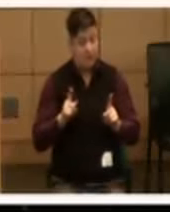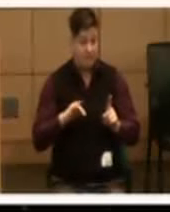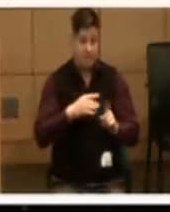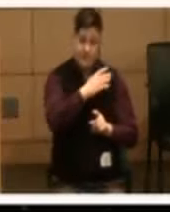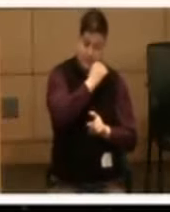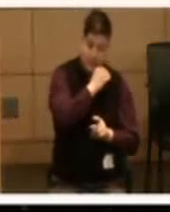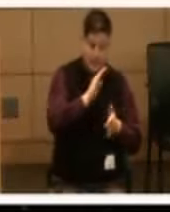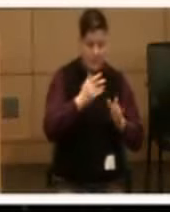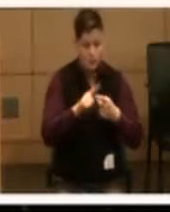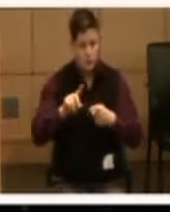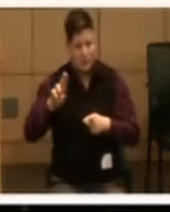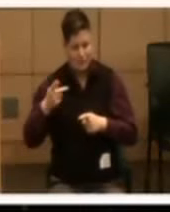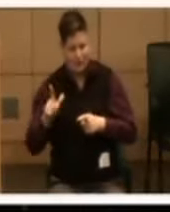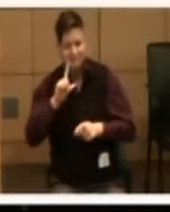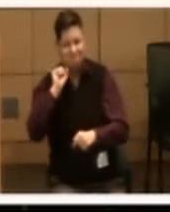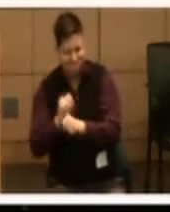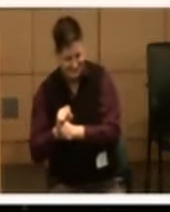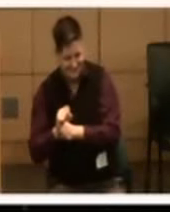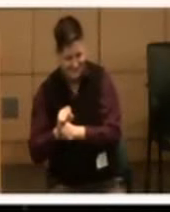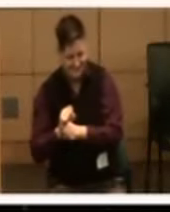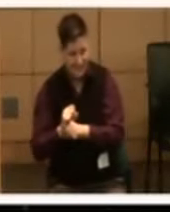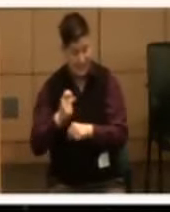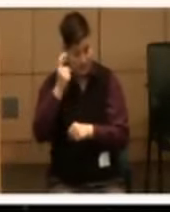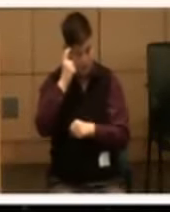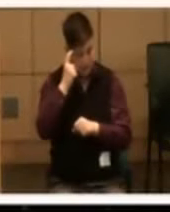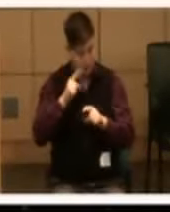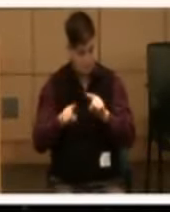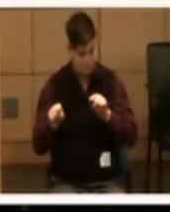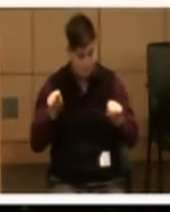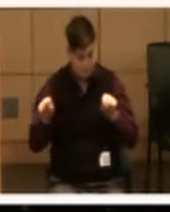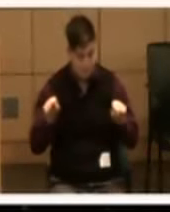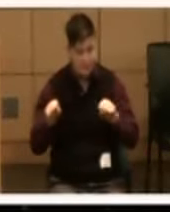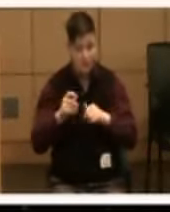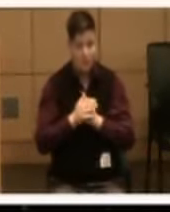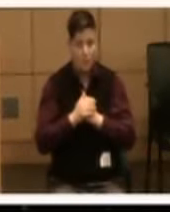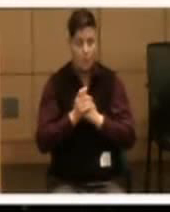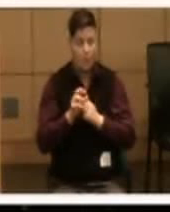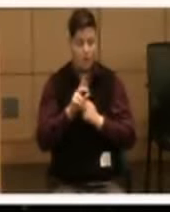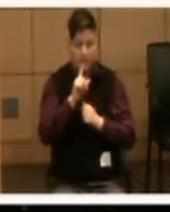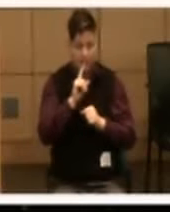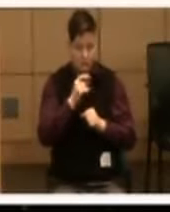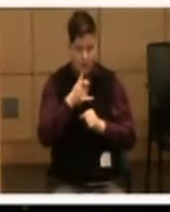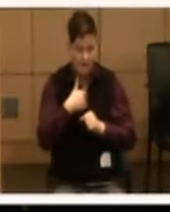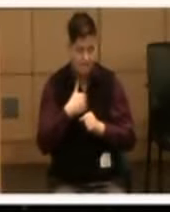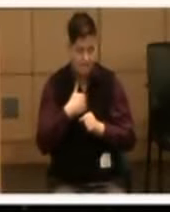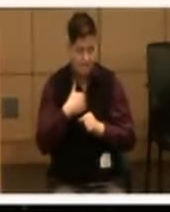maybe there are differences between their cognition? Maybe the children that actually have hearing loss